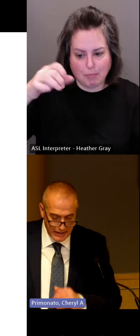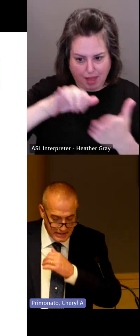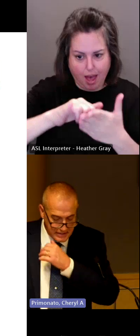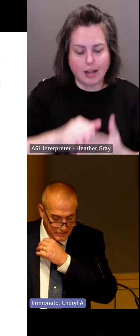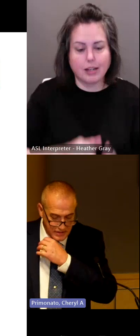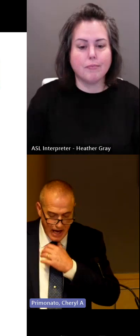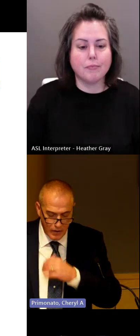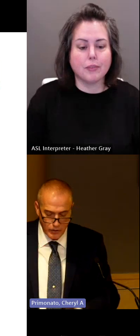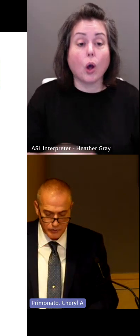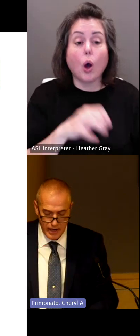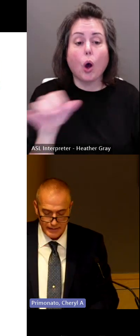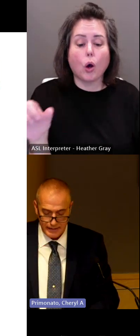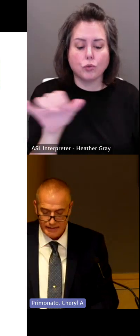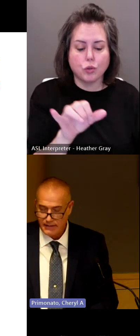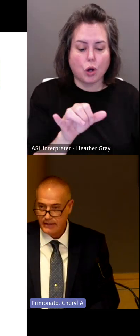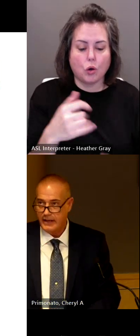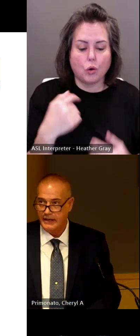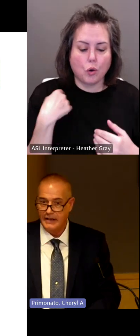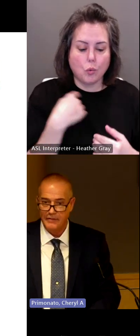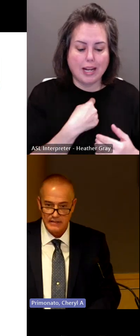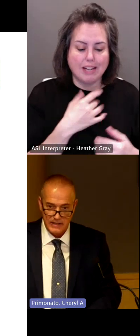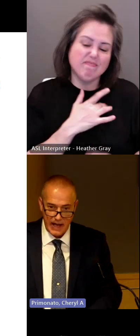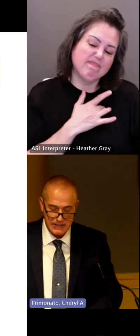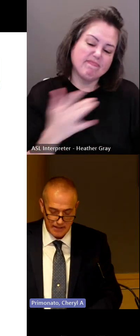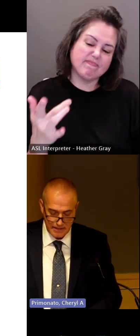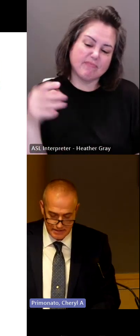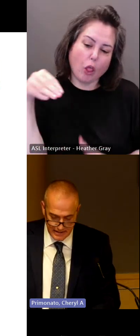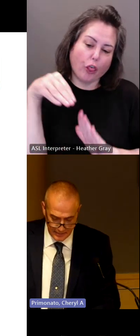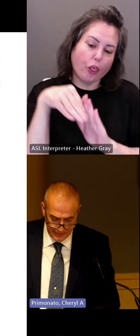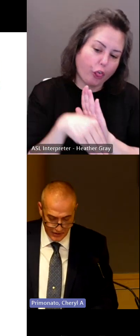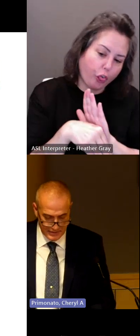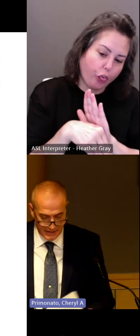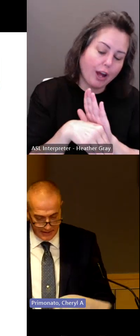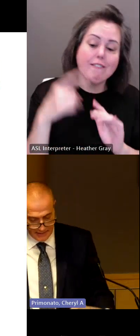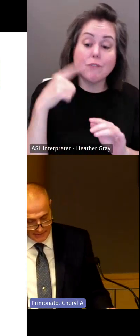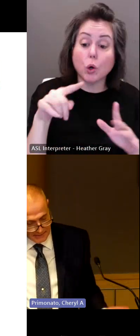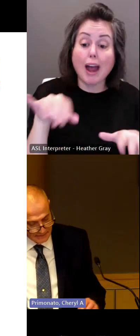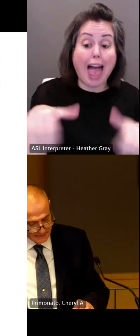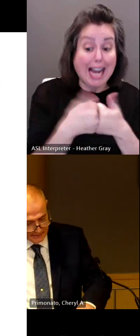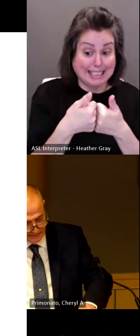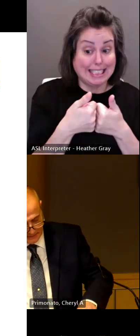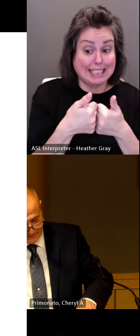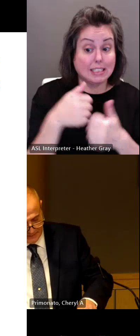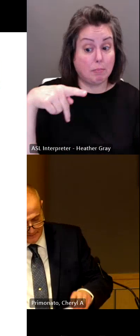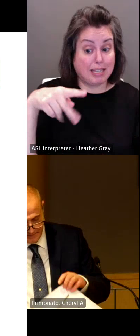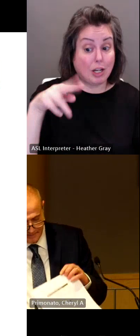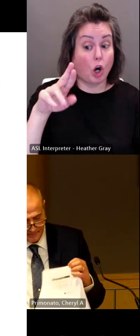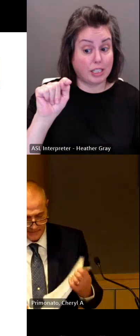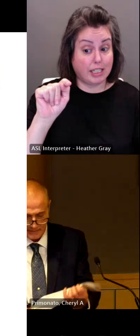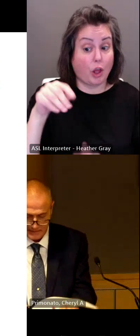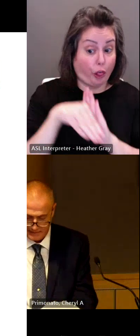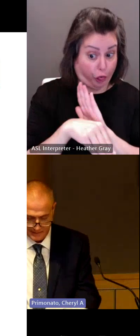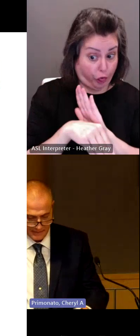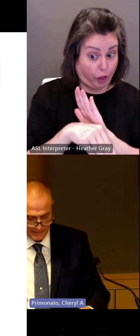going on is there's a downward trend in the events and accidents in PRT.